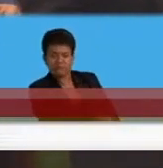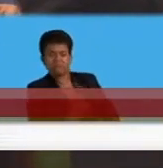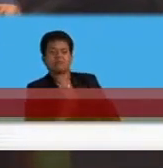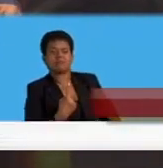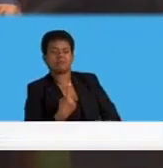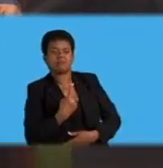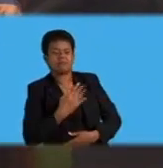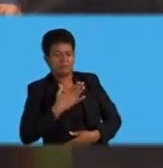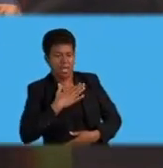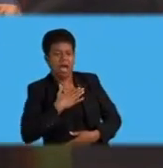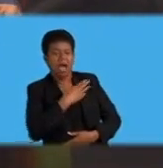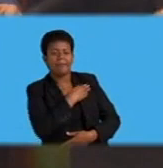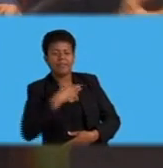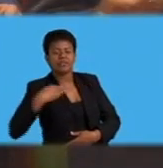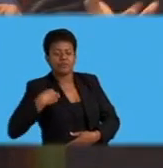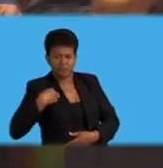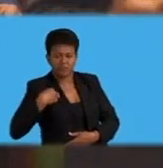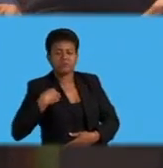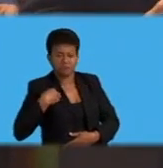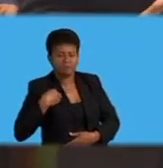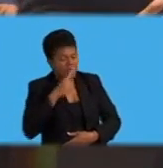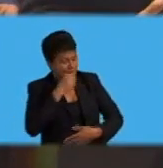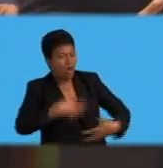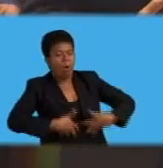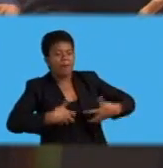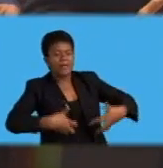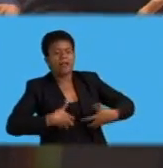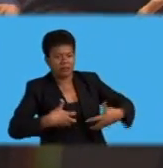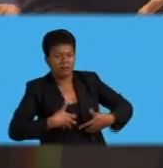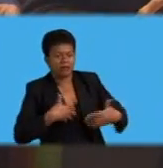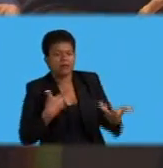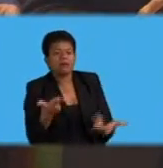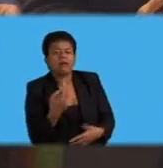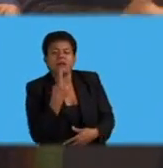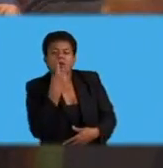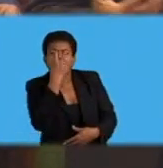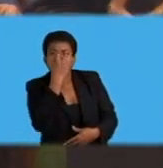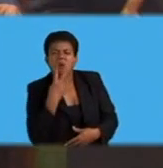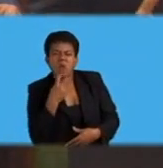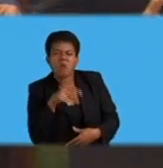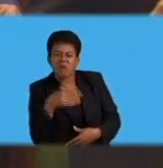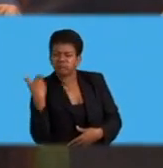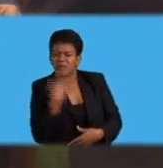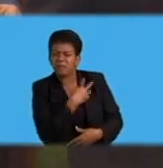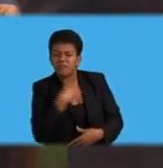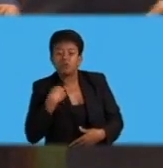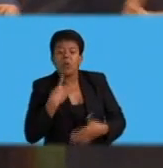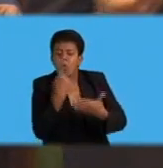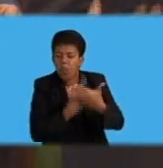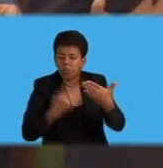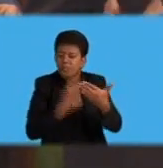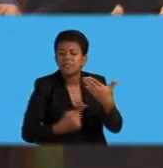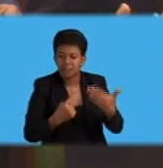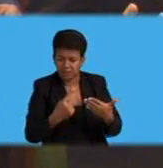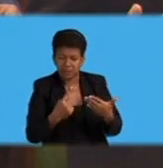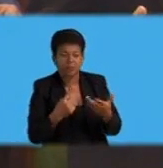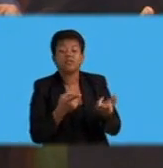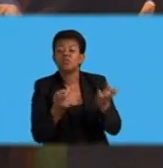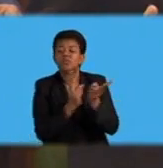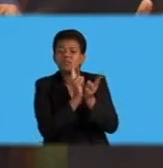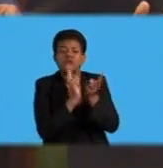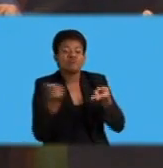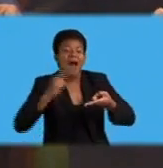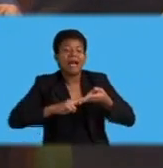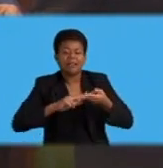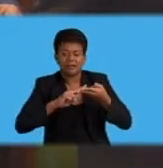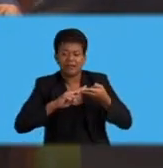old legislations that we used to have, these grievances could only be brought to the ministry by a union. Now it's open to any individual. They can